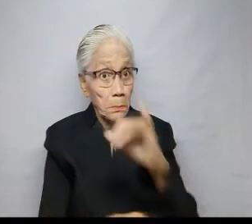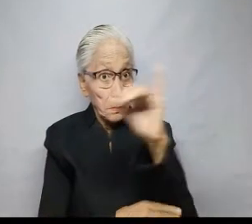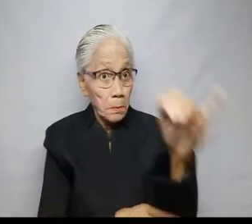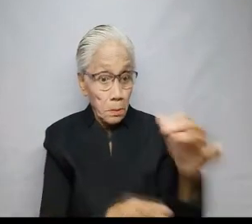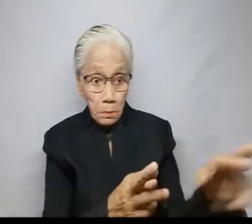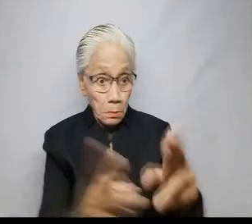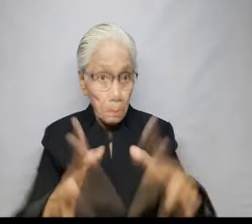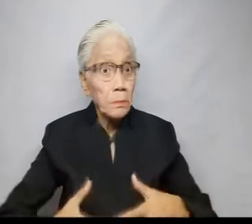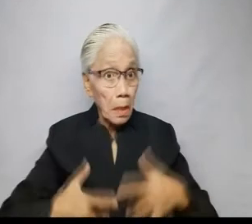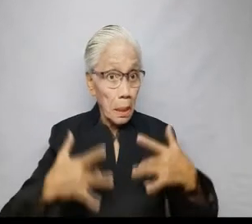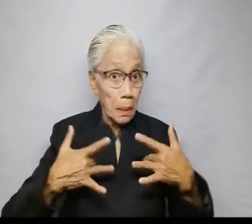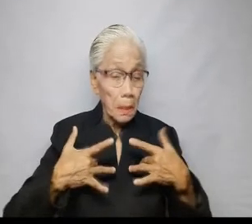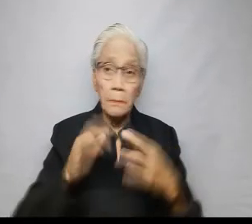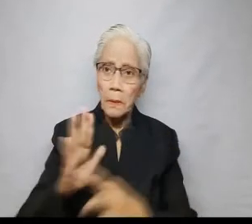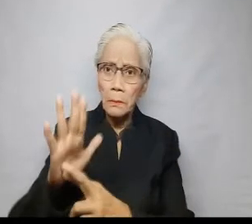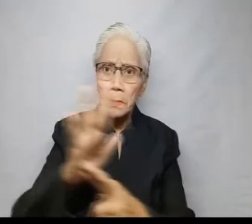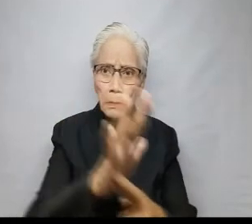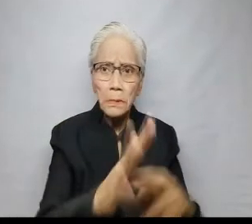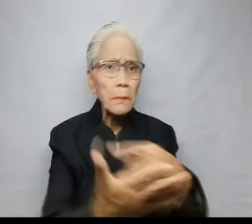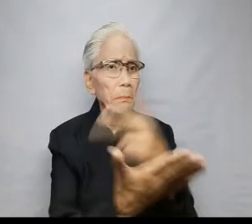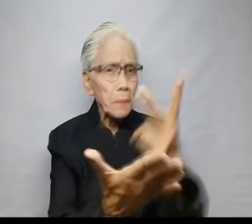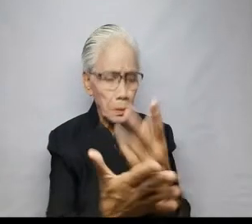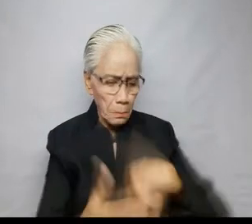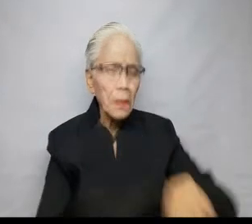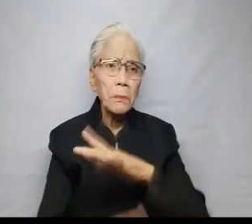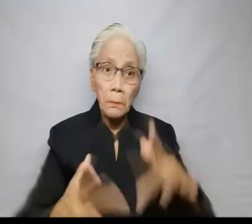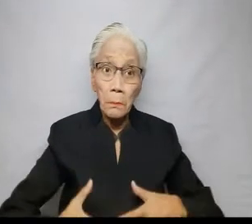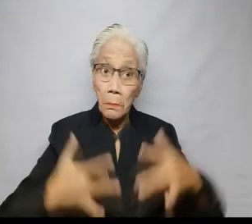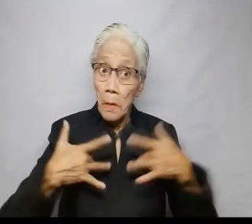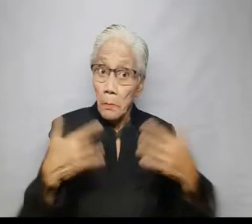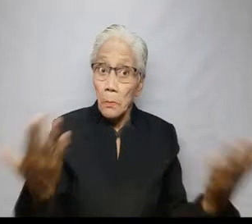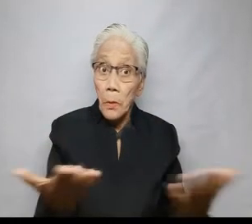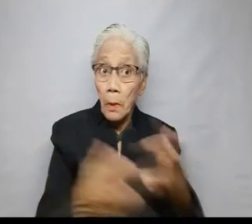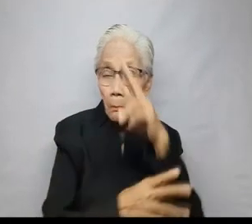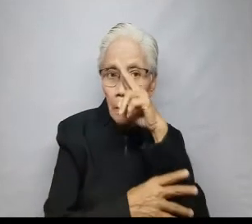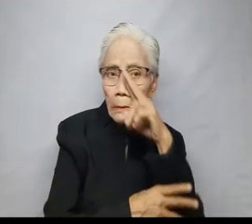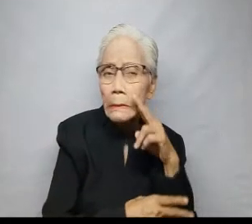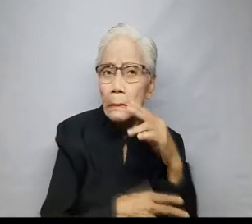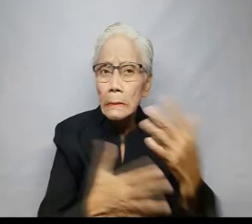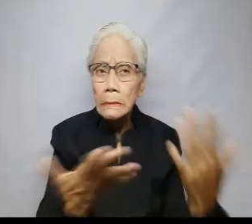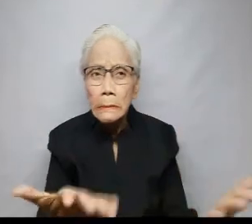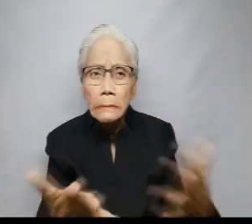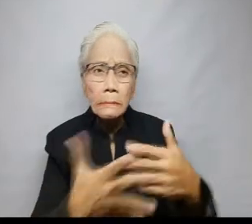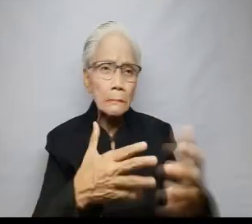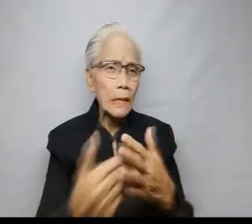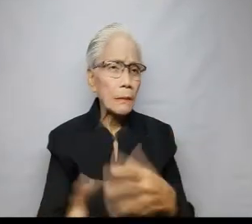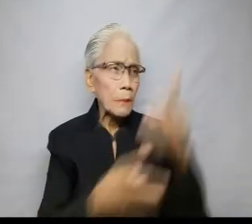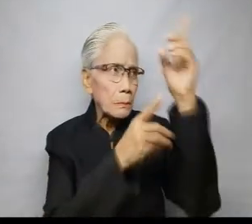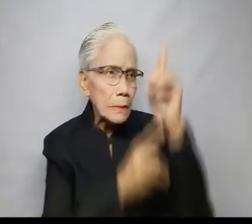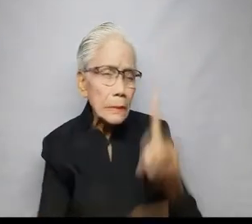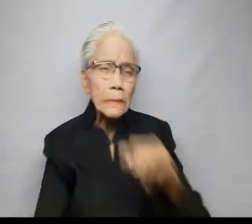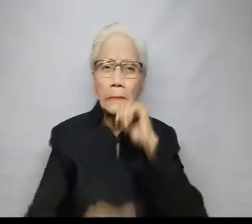The Jericho Road of our life represents a part of our existence where we are robbed, denied of